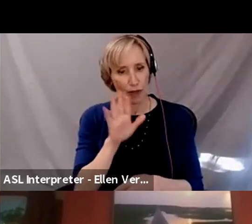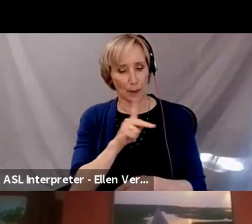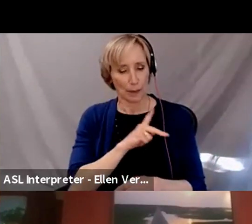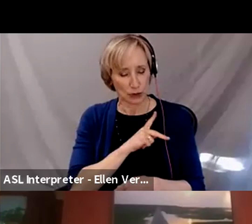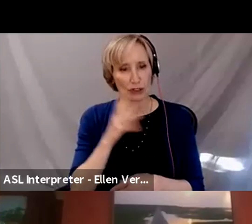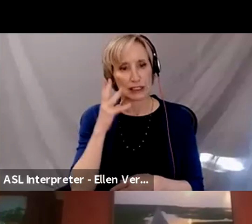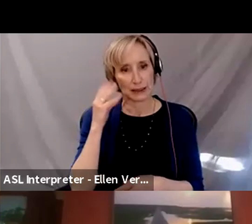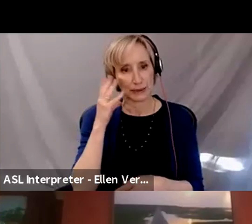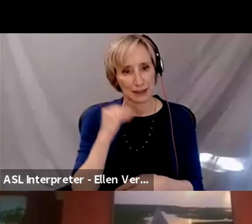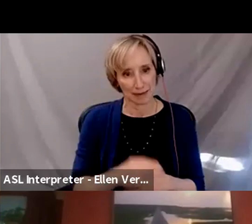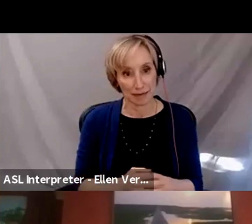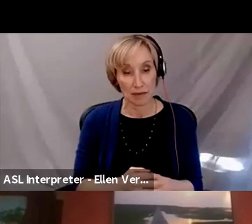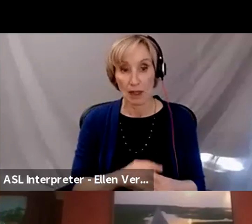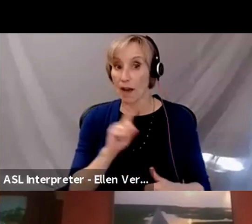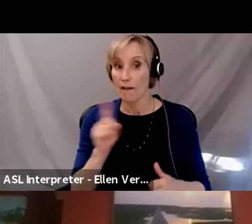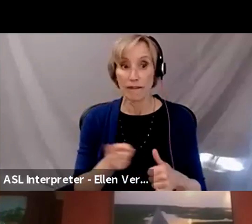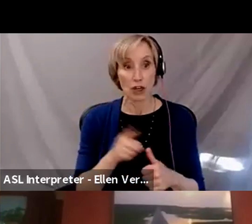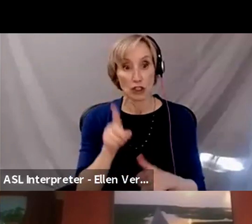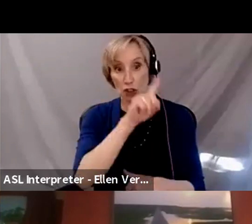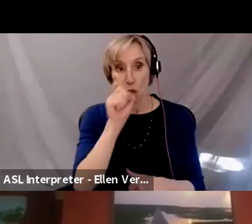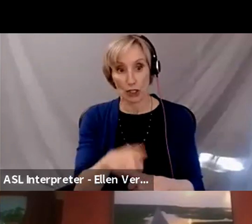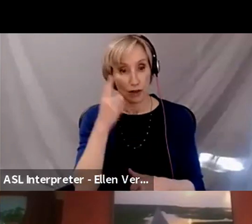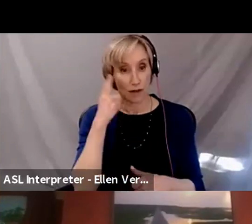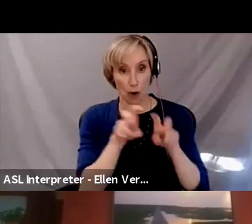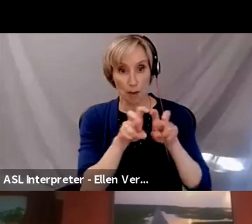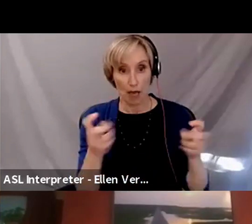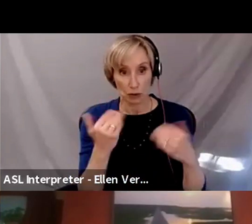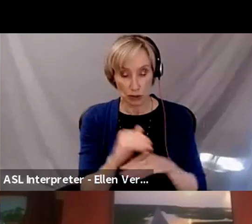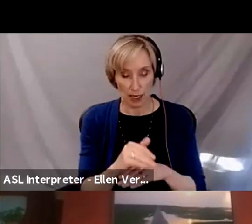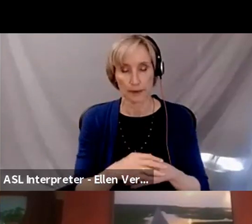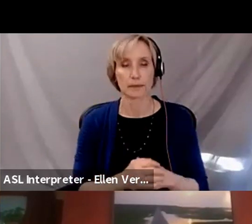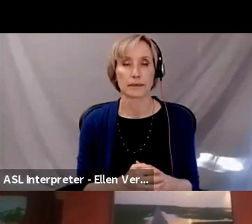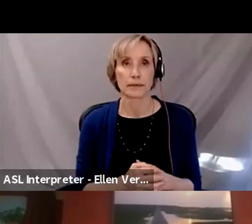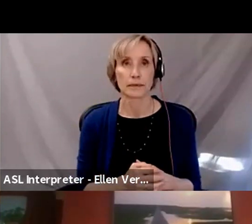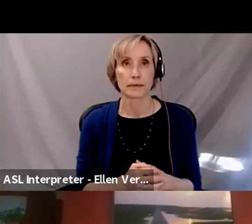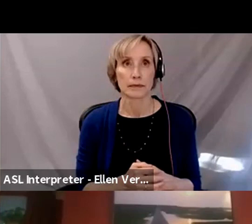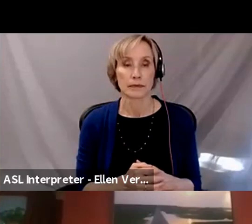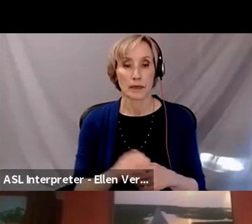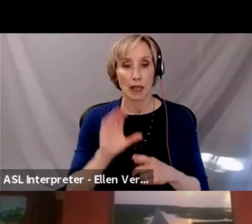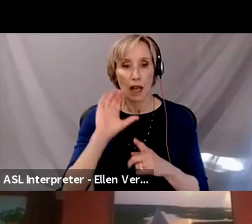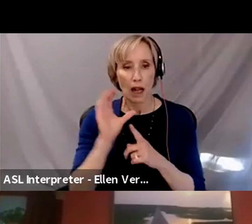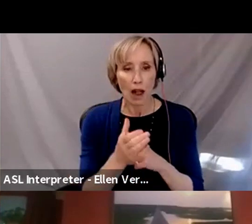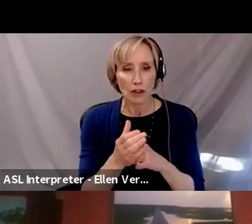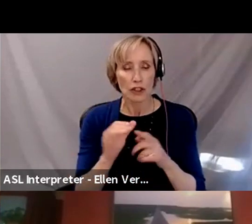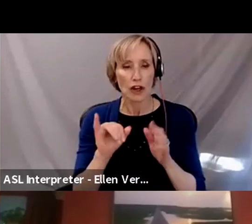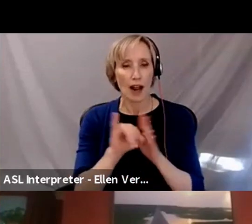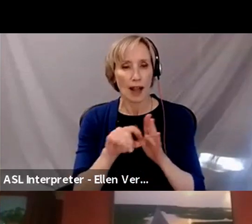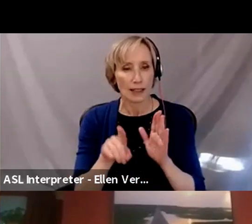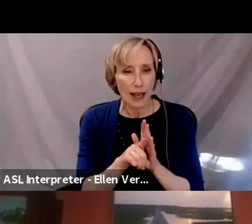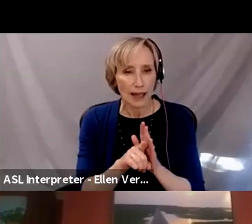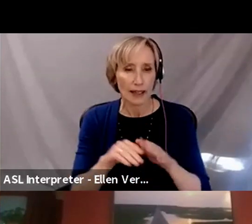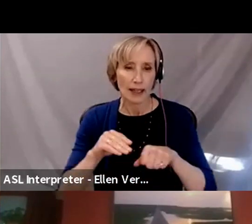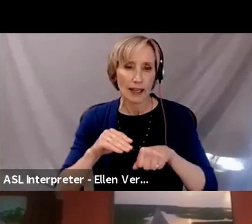first question is, how do culture and identity influence how the LGBTQ